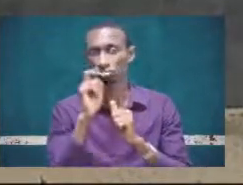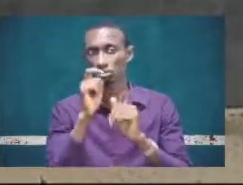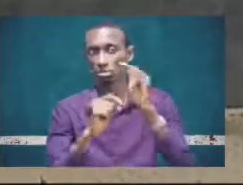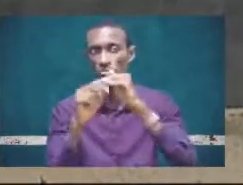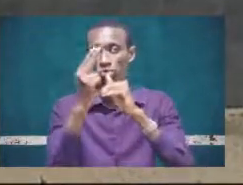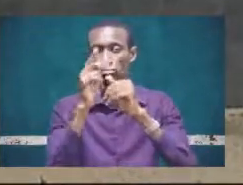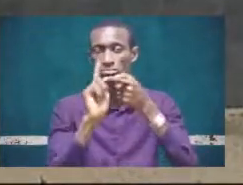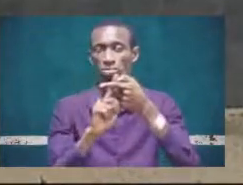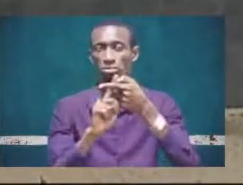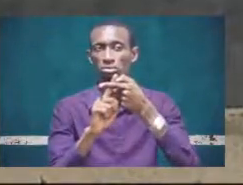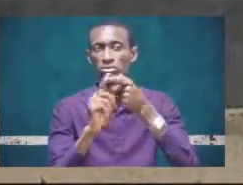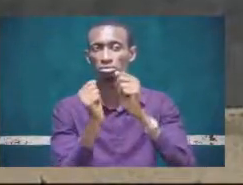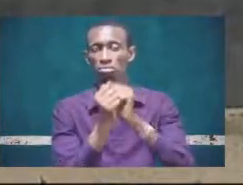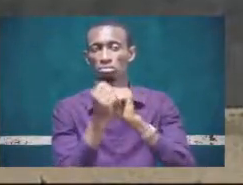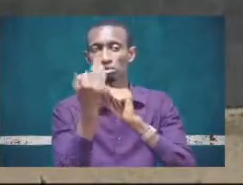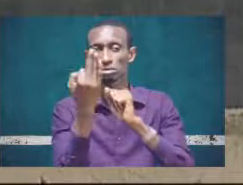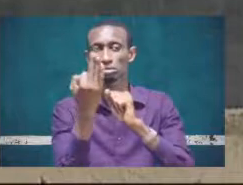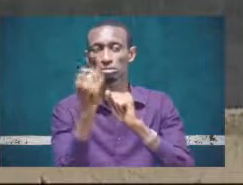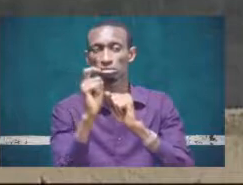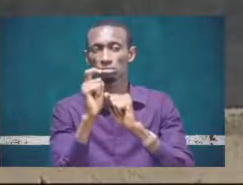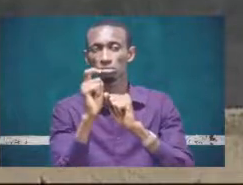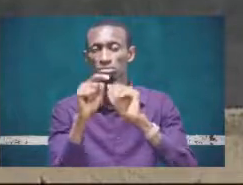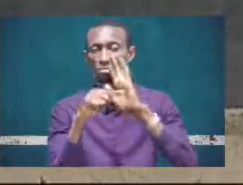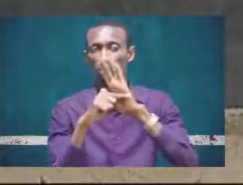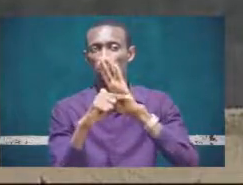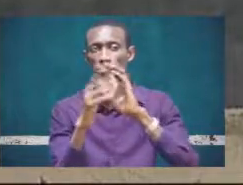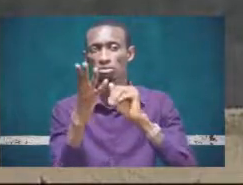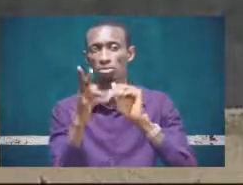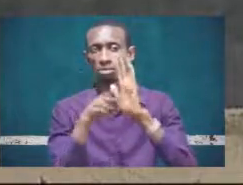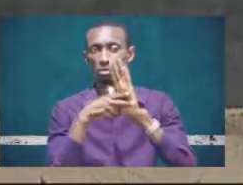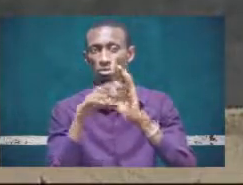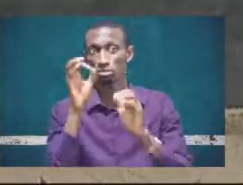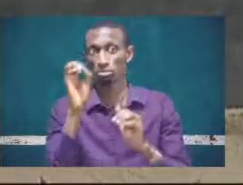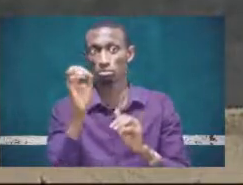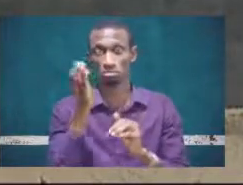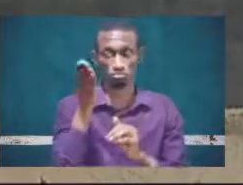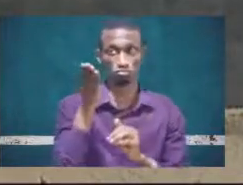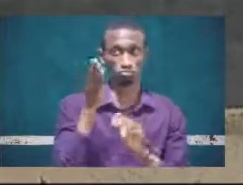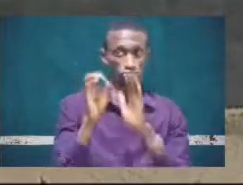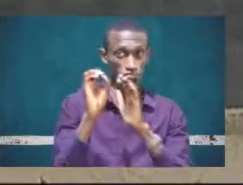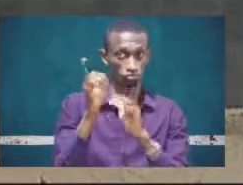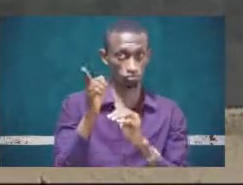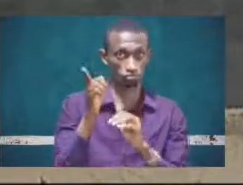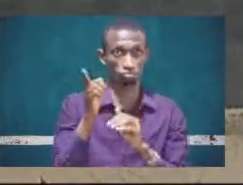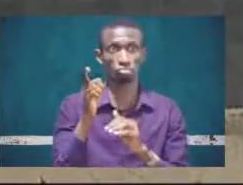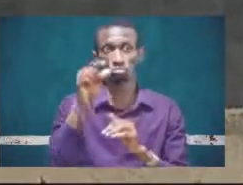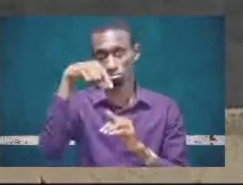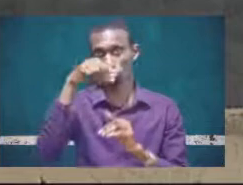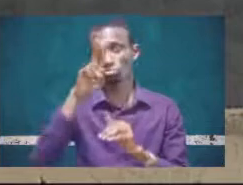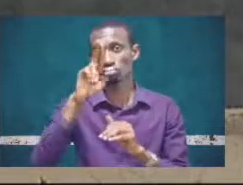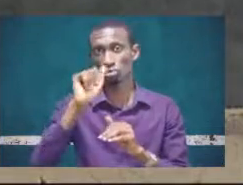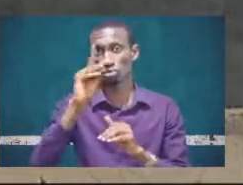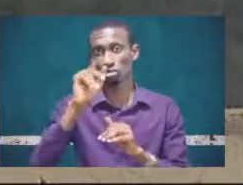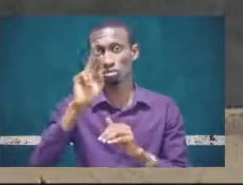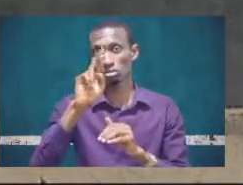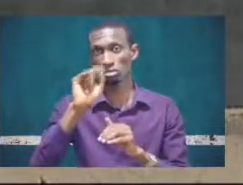squared plus 13x minus 4 equals 0. This is a quadratic equation. I'm going